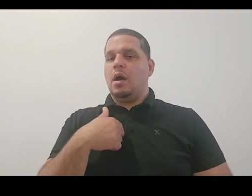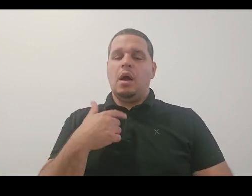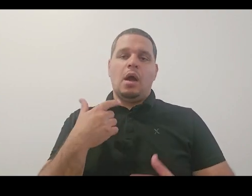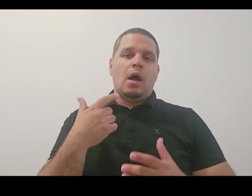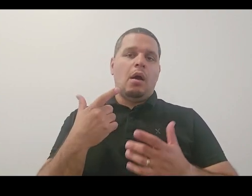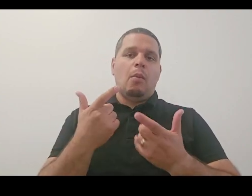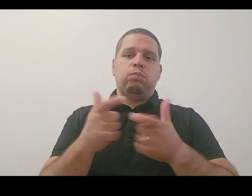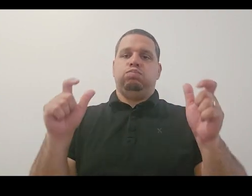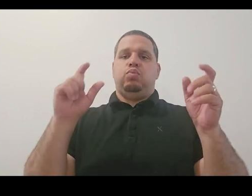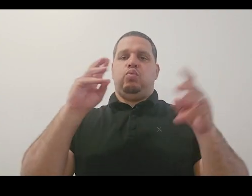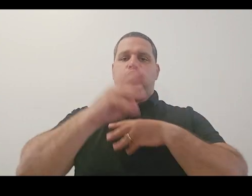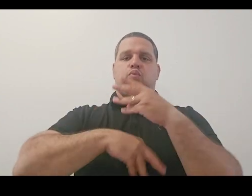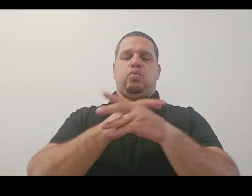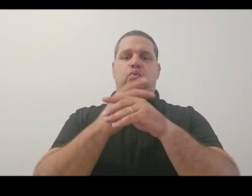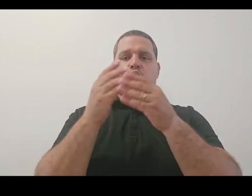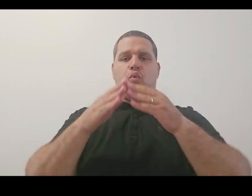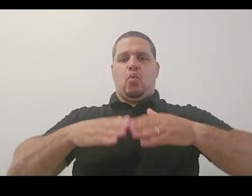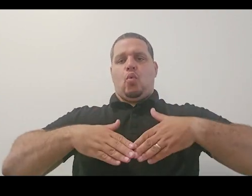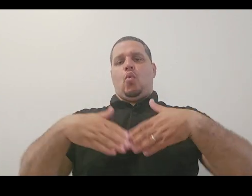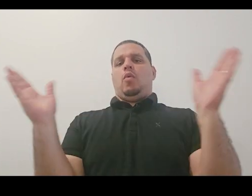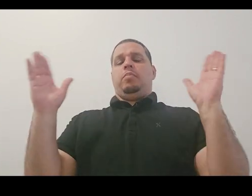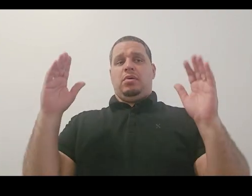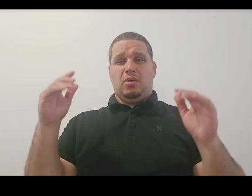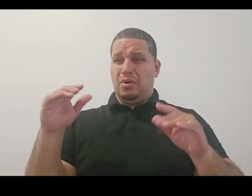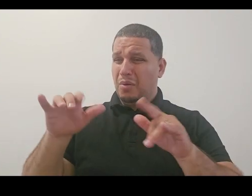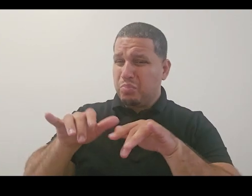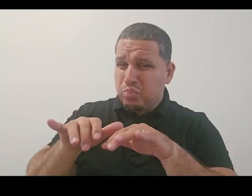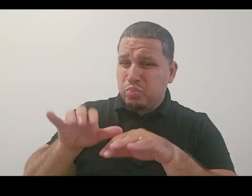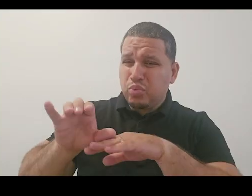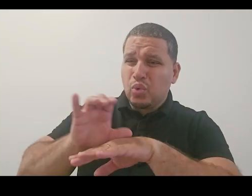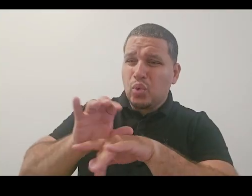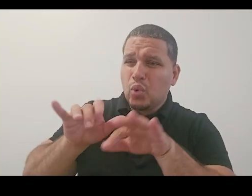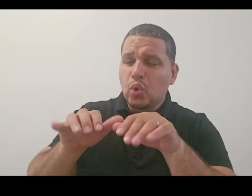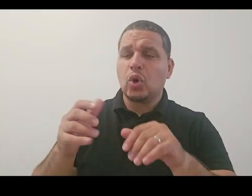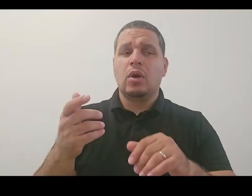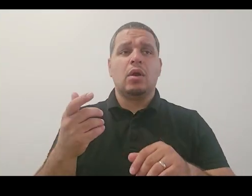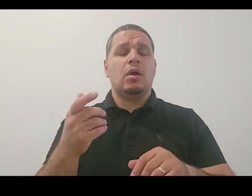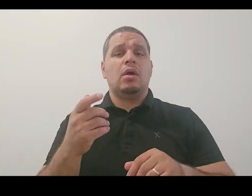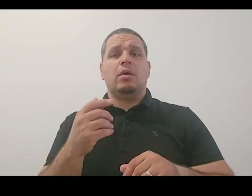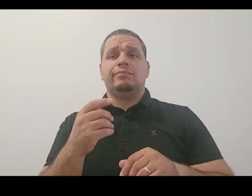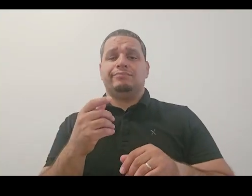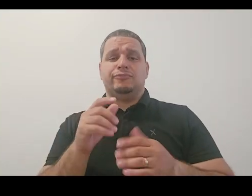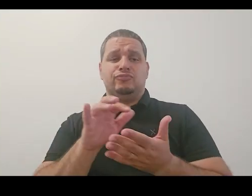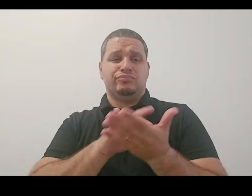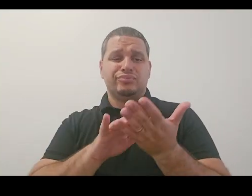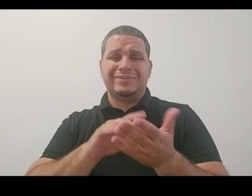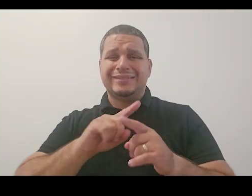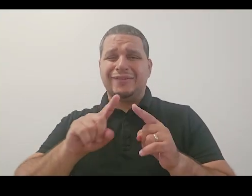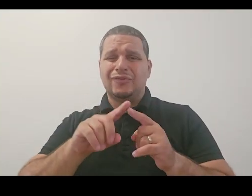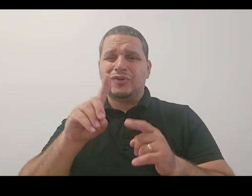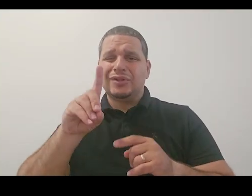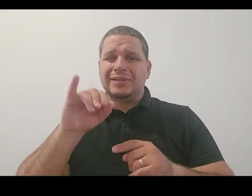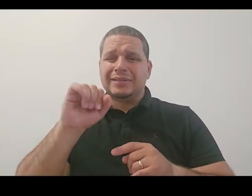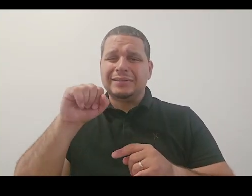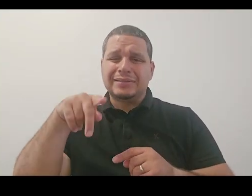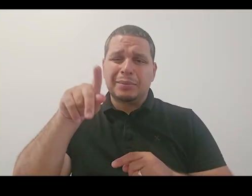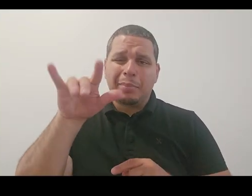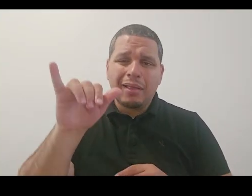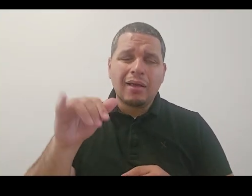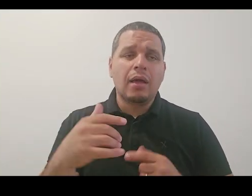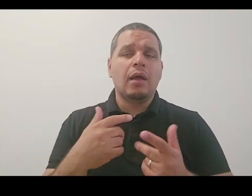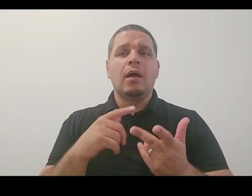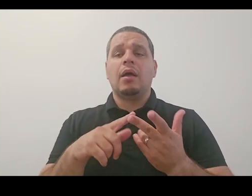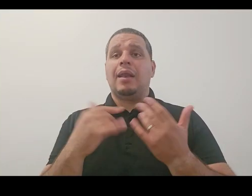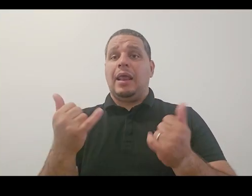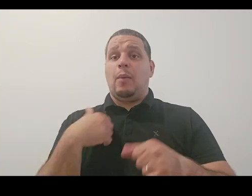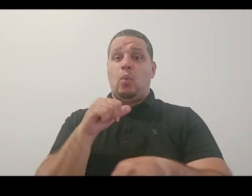up to me in terms of like computers and refreshable braille displays. And now that I'm working